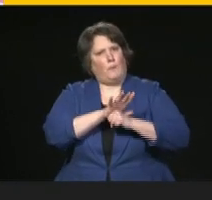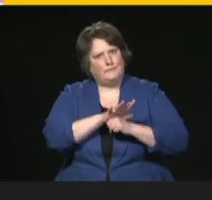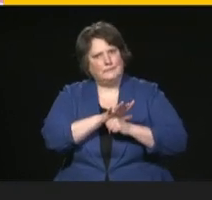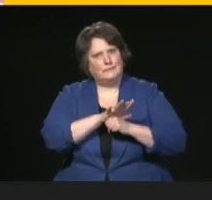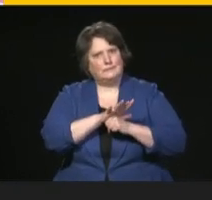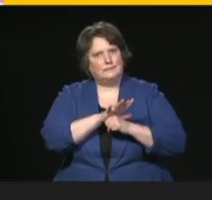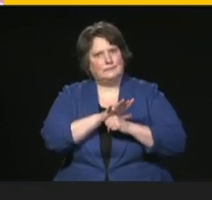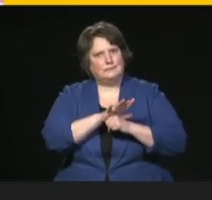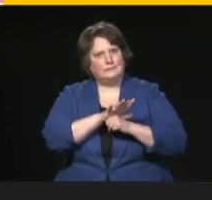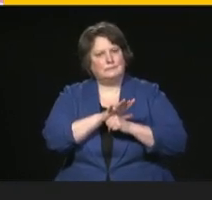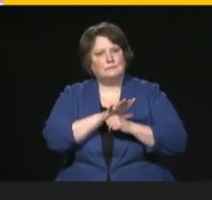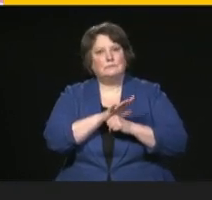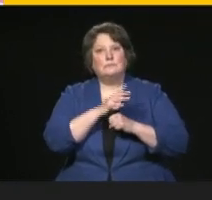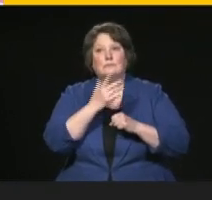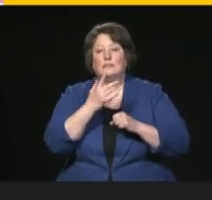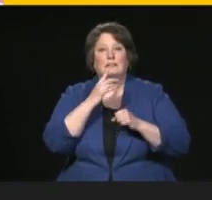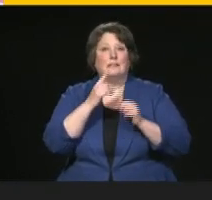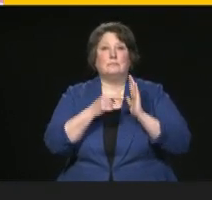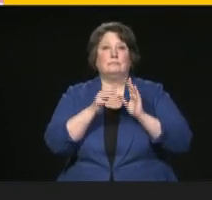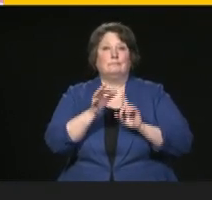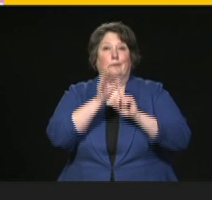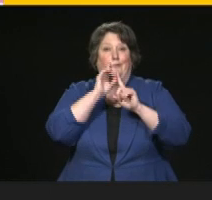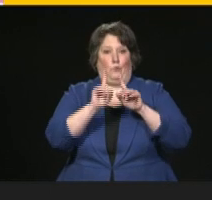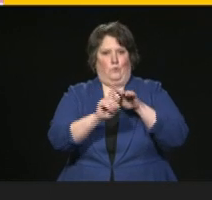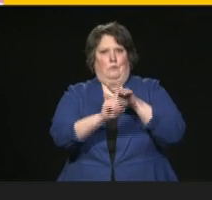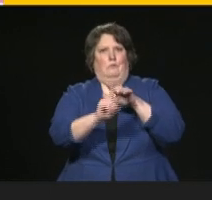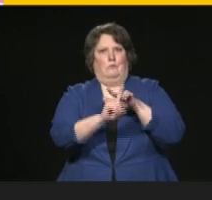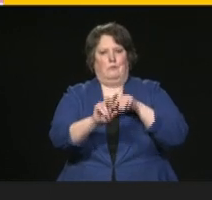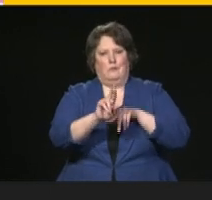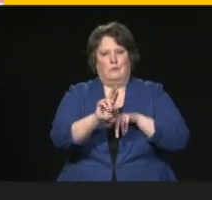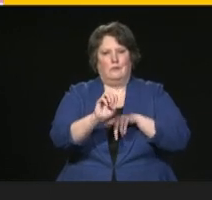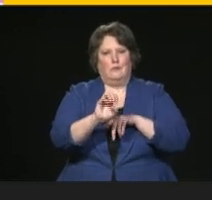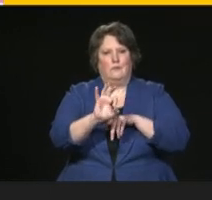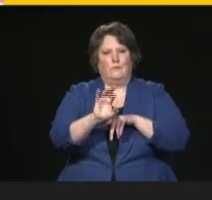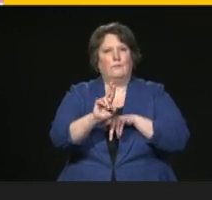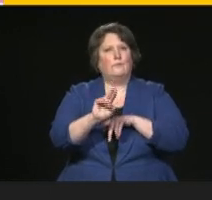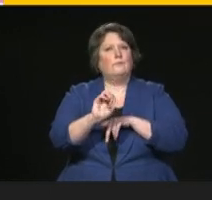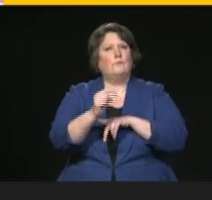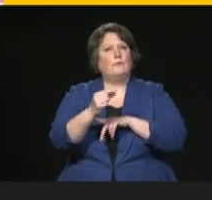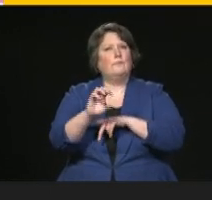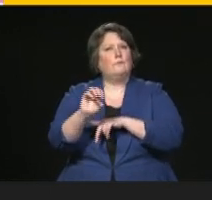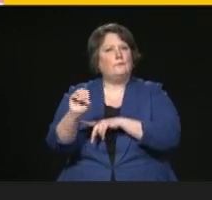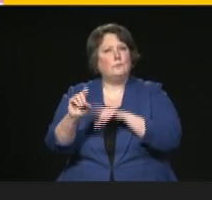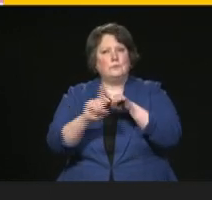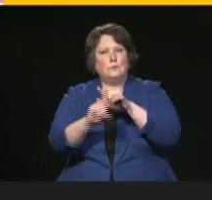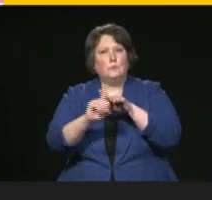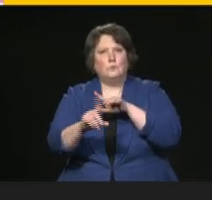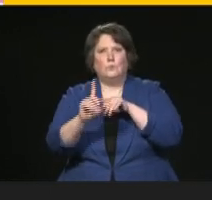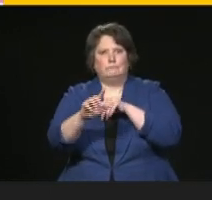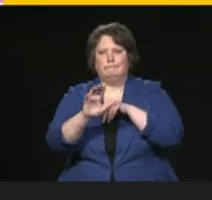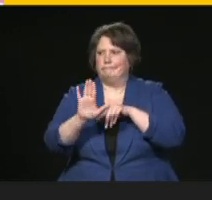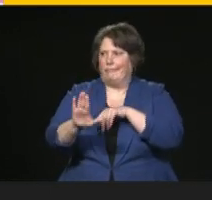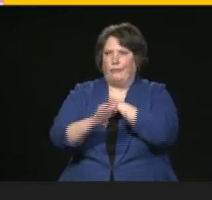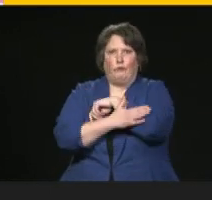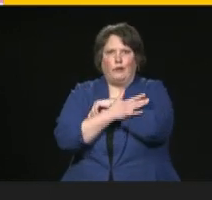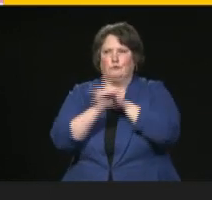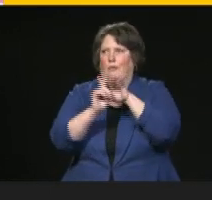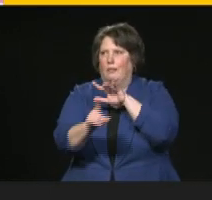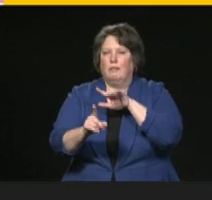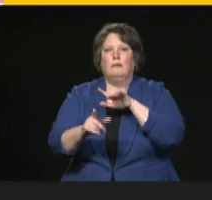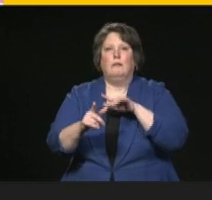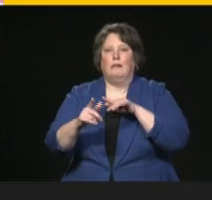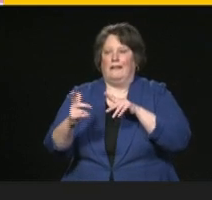refugees. We are aware of the problems